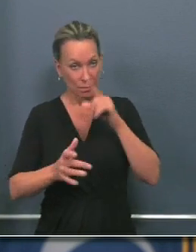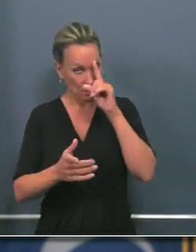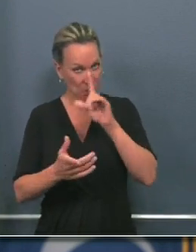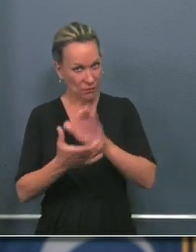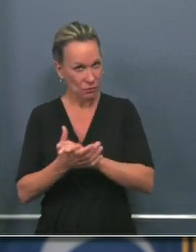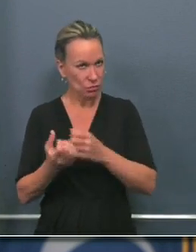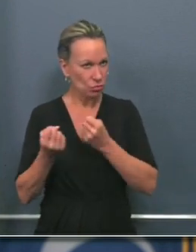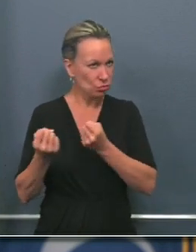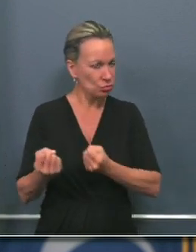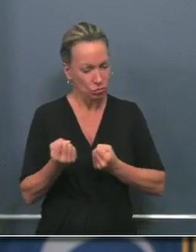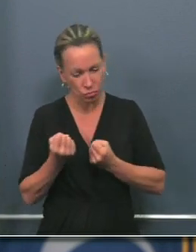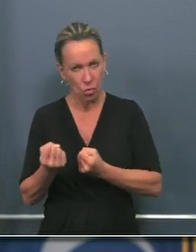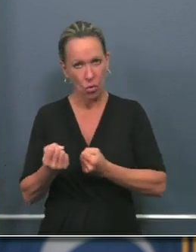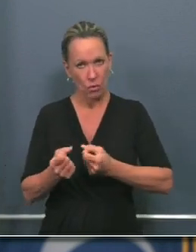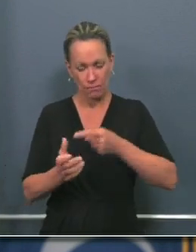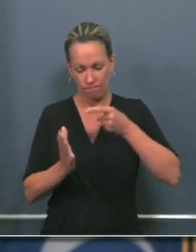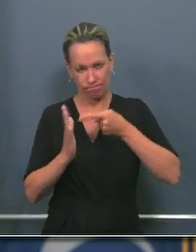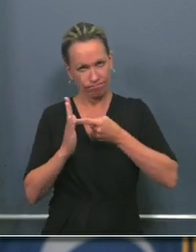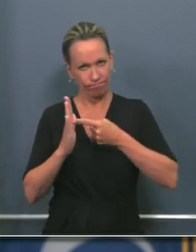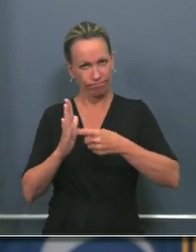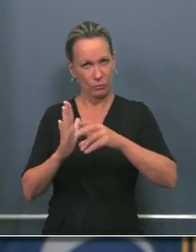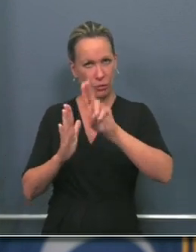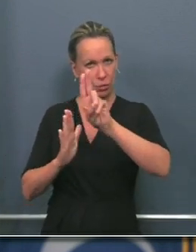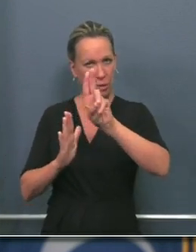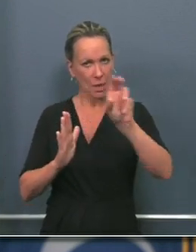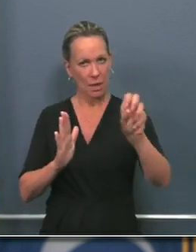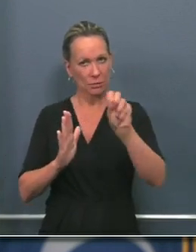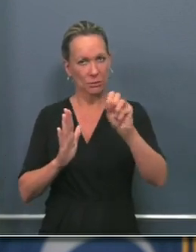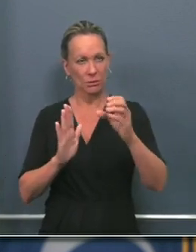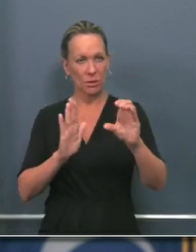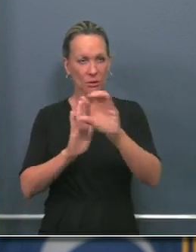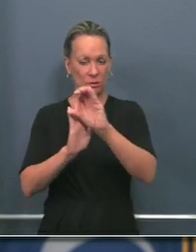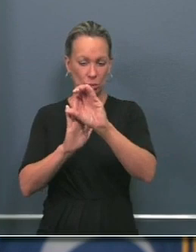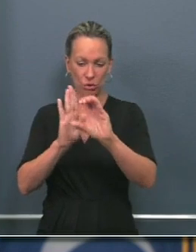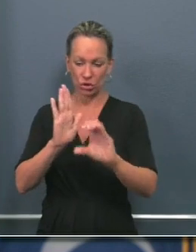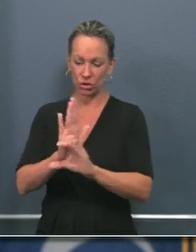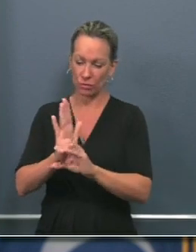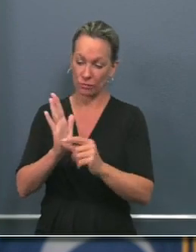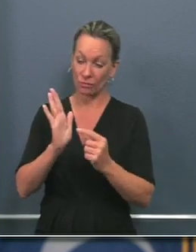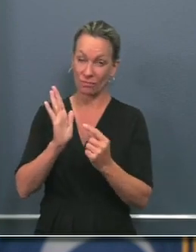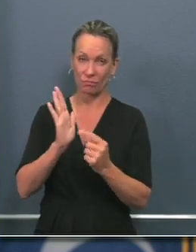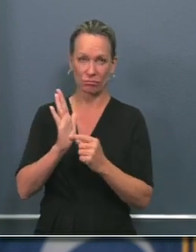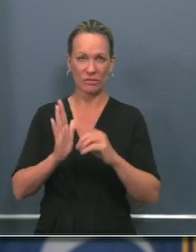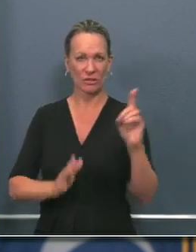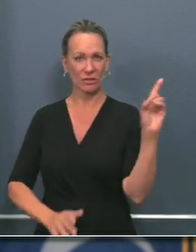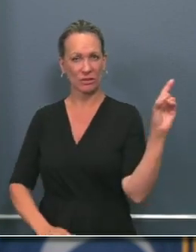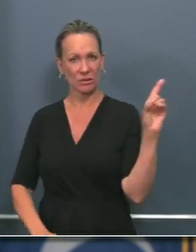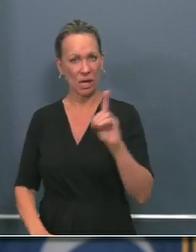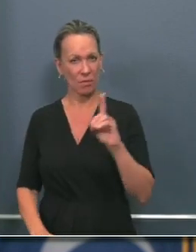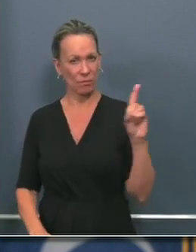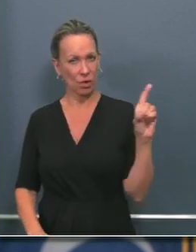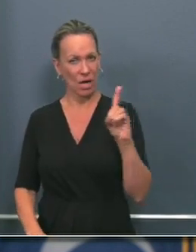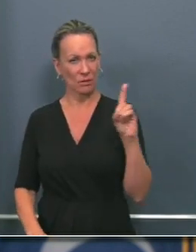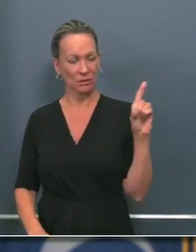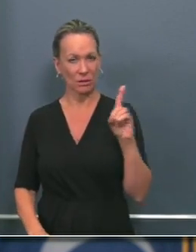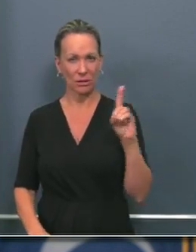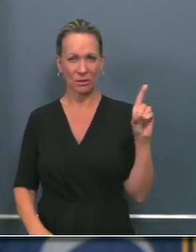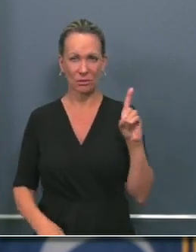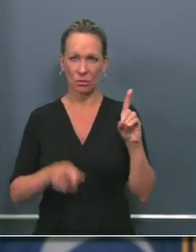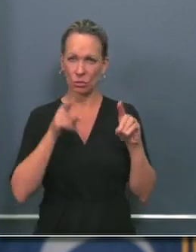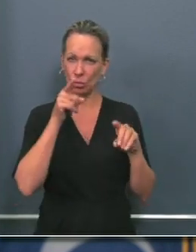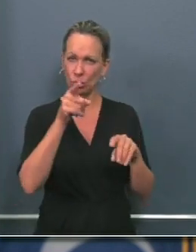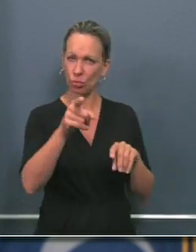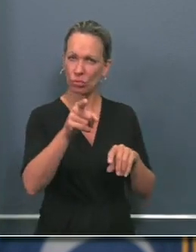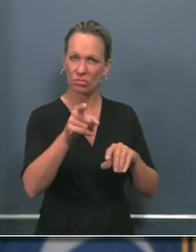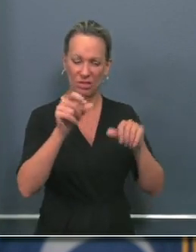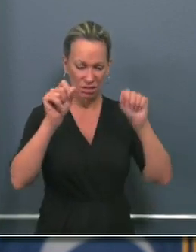of encouraging people to exercise their right, their privilege, their freedom to vote for or against, pro, con, whatever one